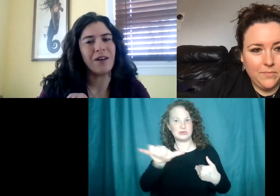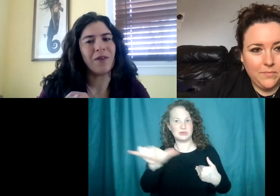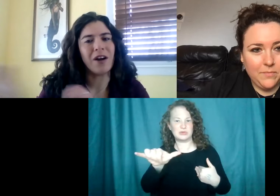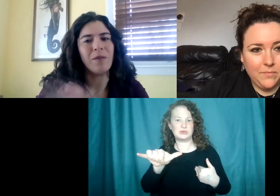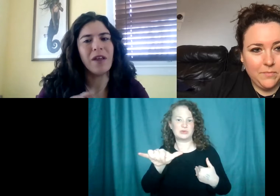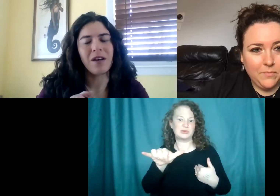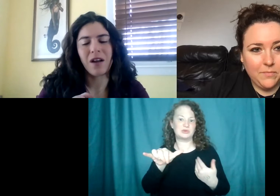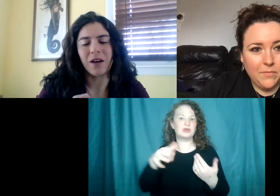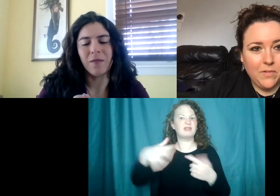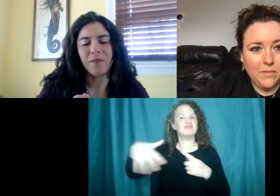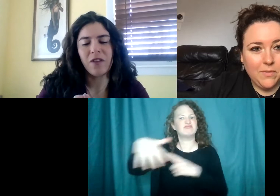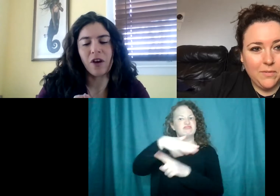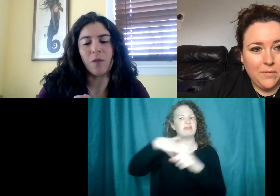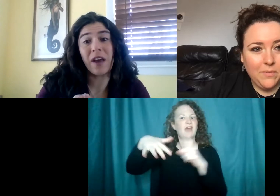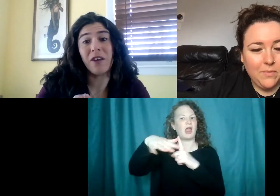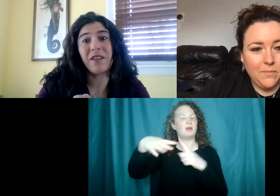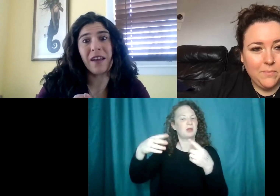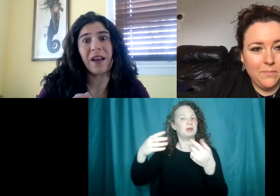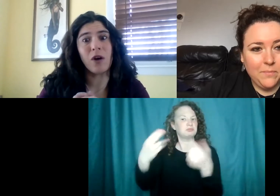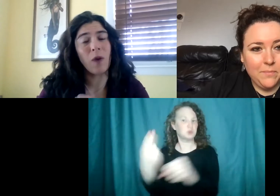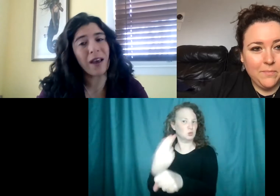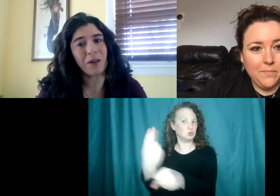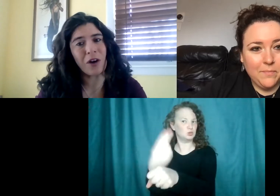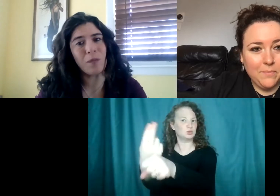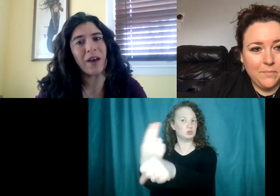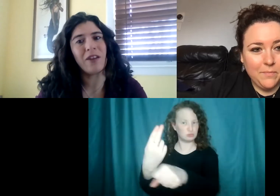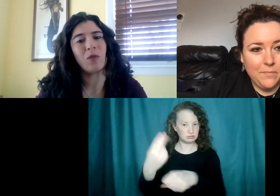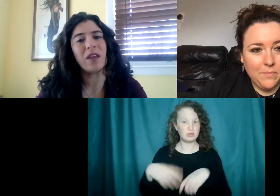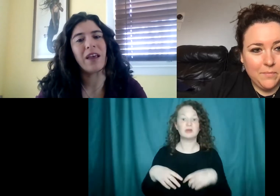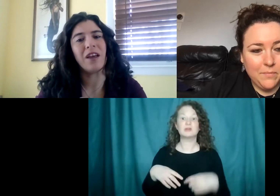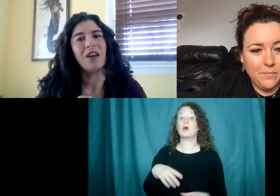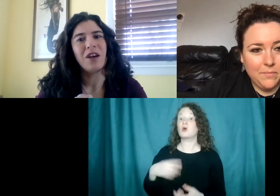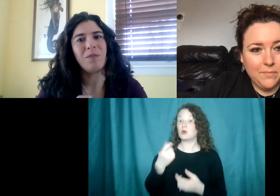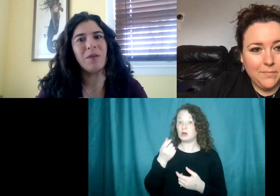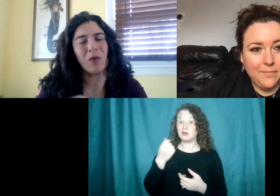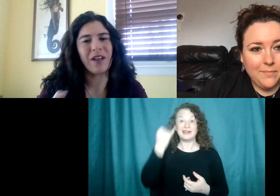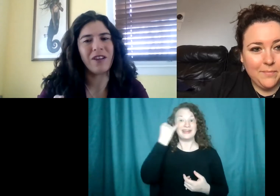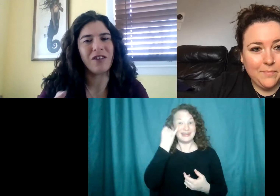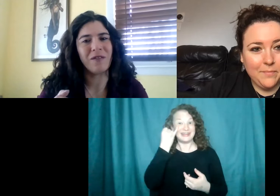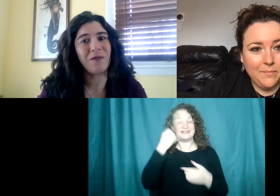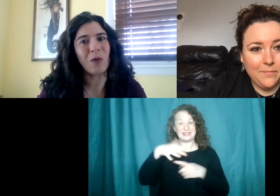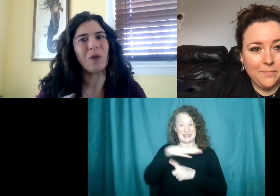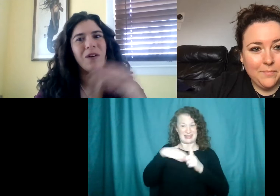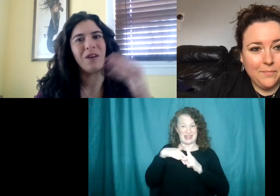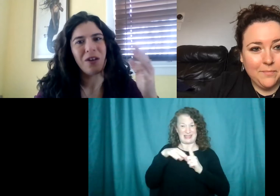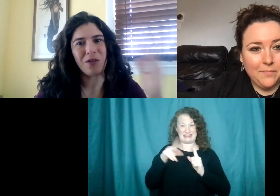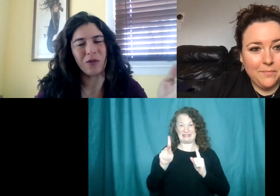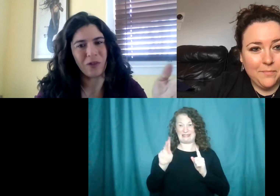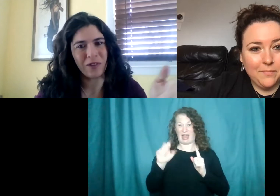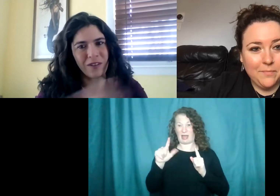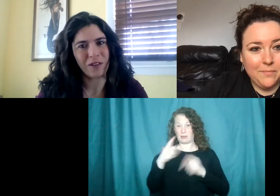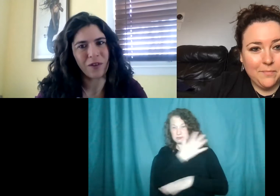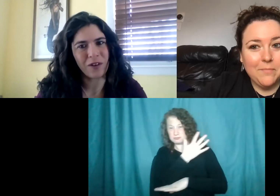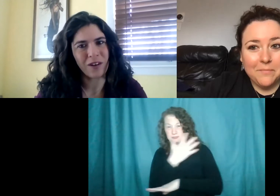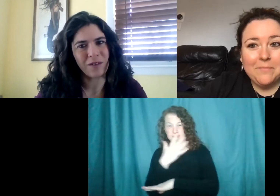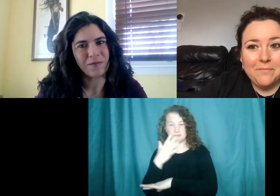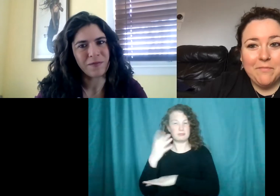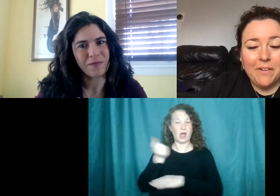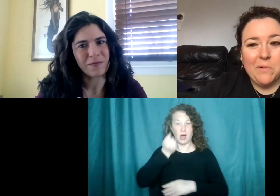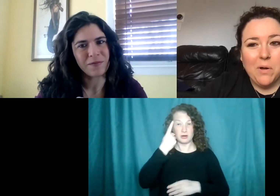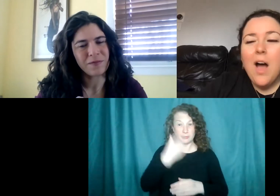in our environment. So by understanding our wild kelp beds, we can be more intelligent for those uses in the